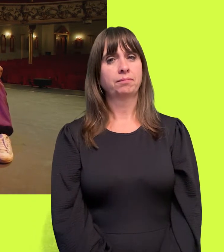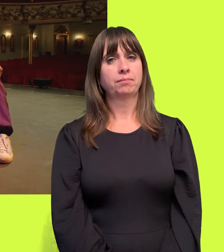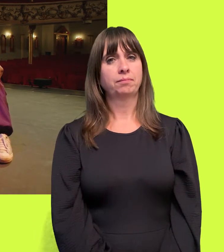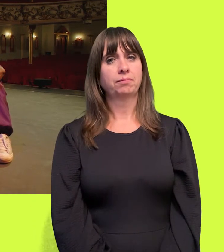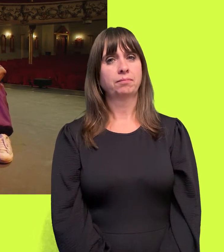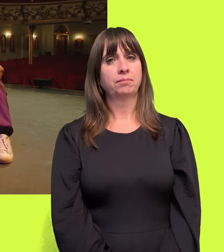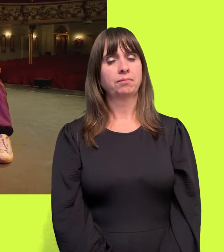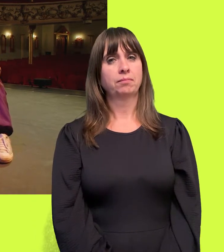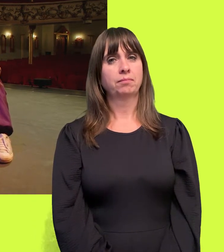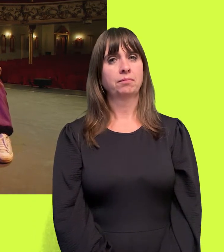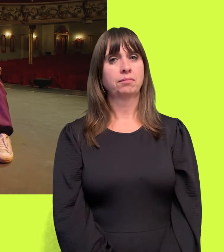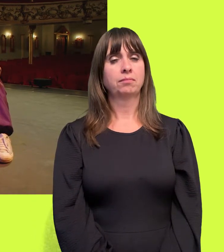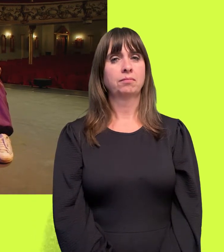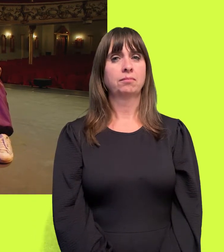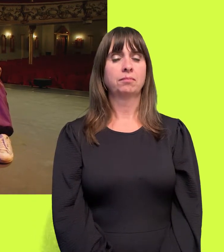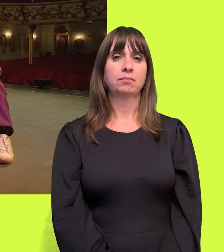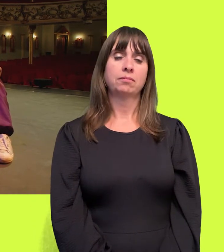Come on.